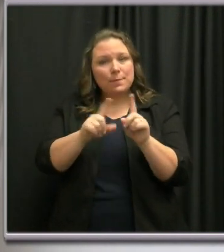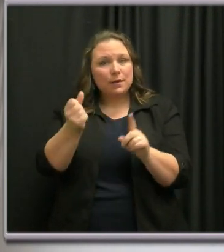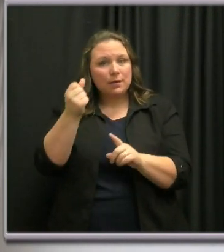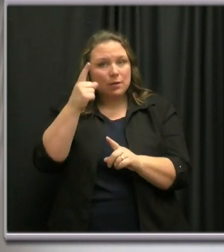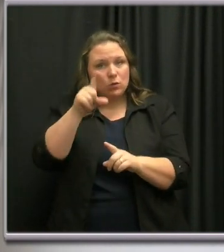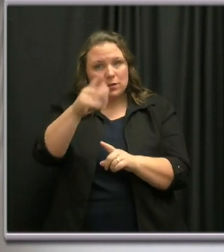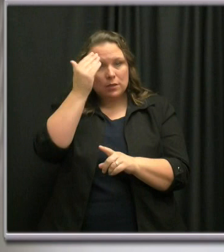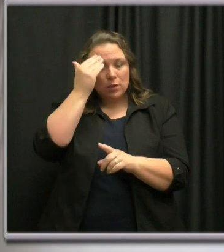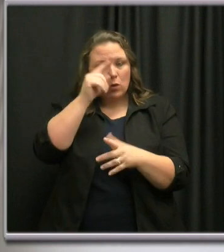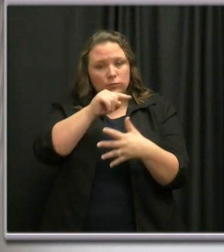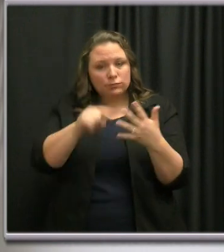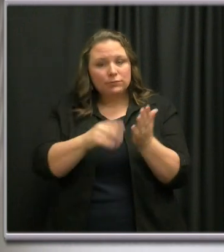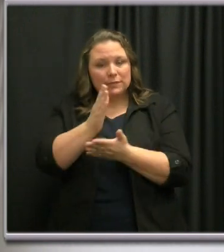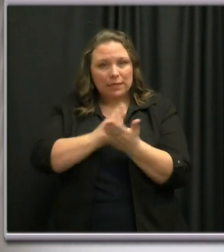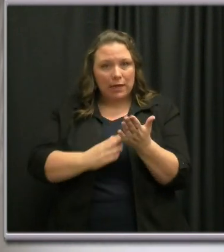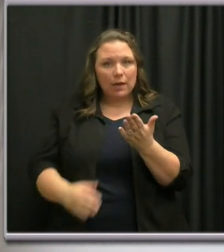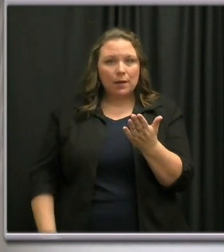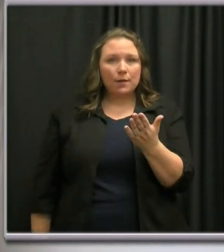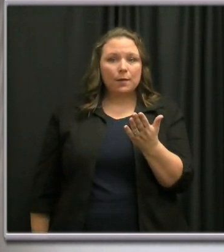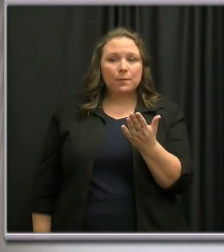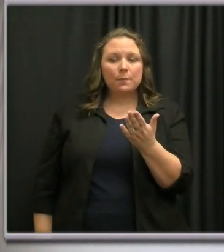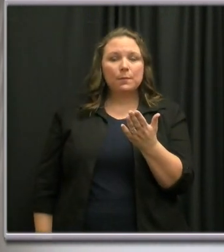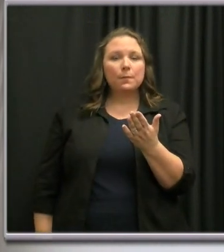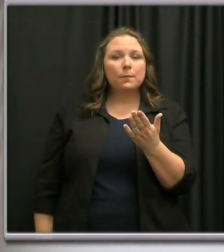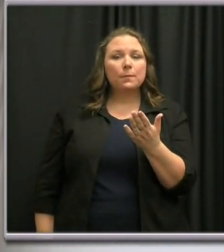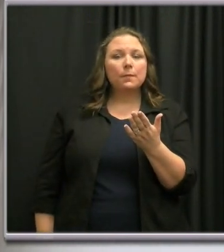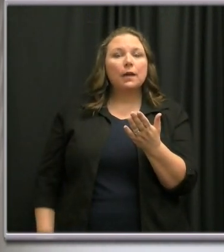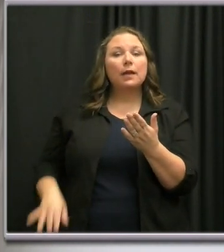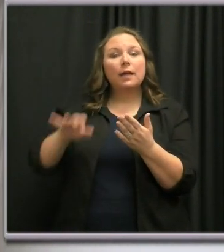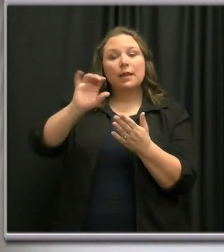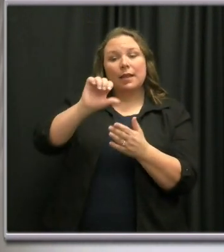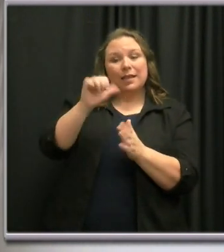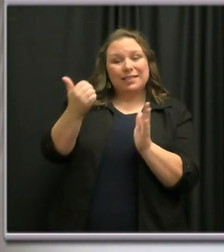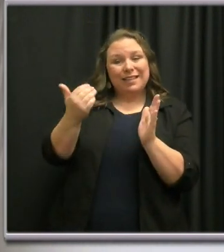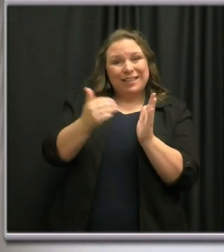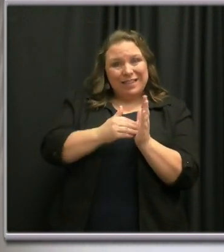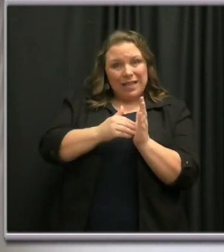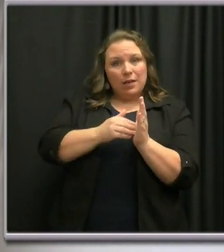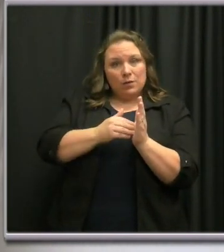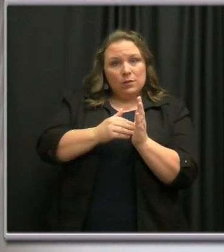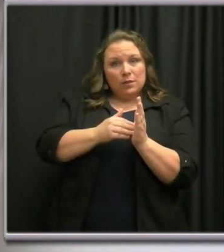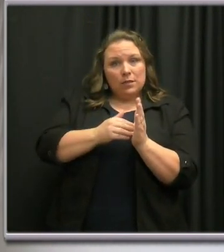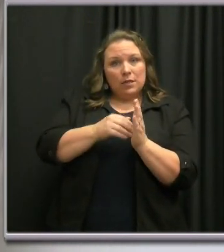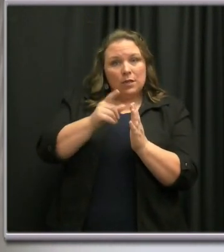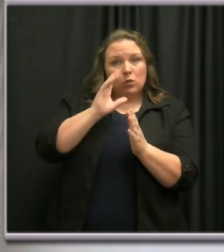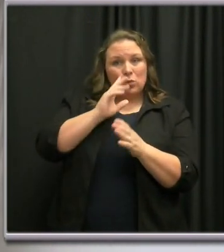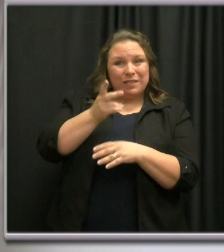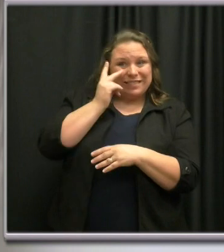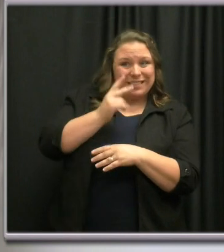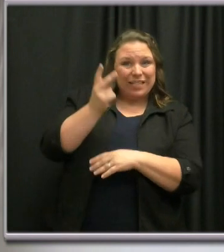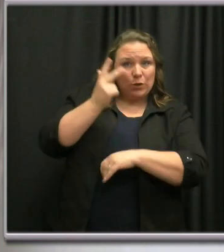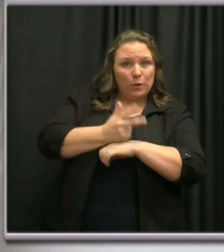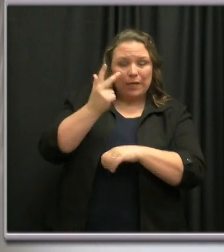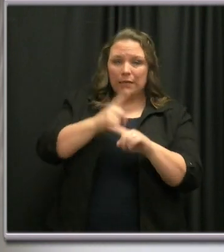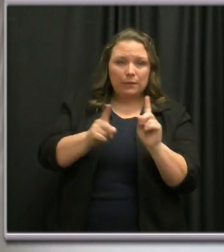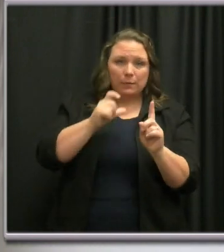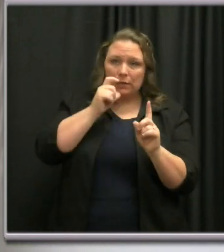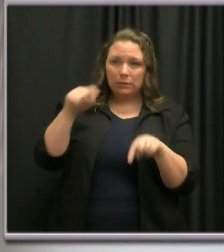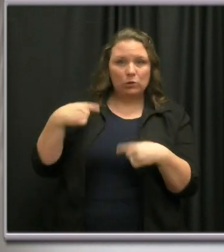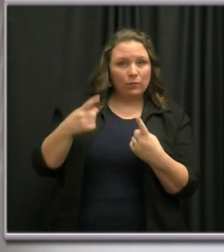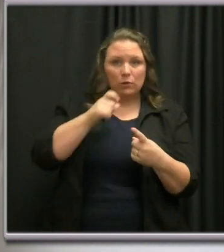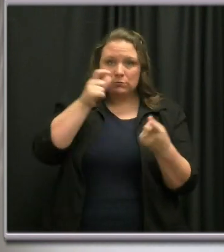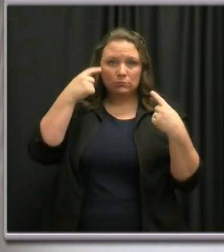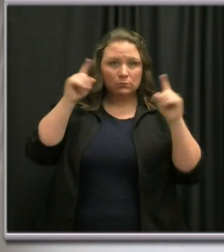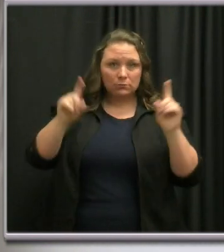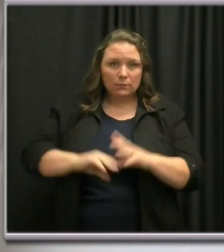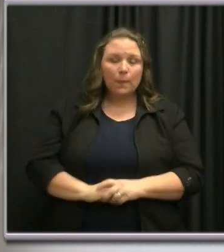should be aware of. First, the promise was that you would get that $10,000 up front within 3 days, and that didn't happen. Some